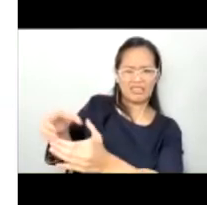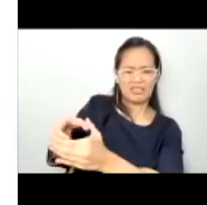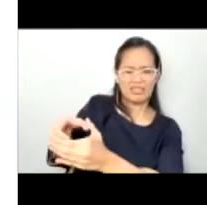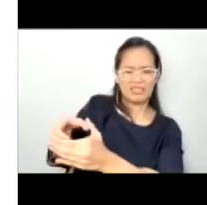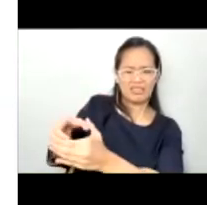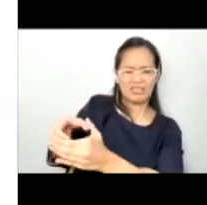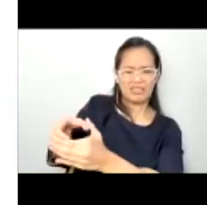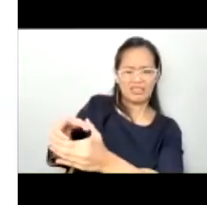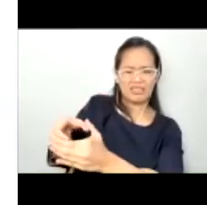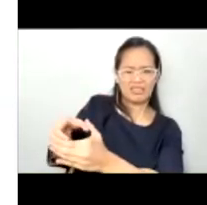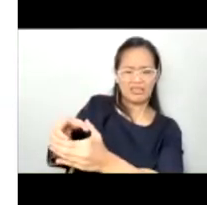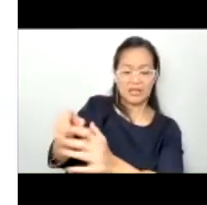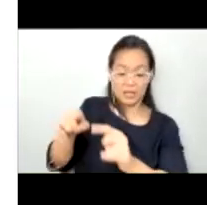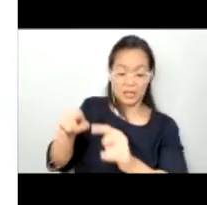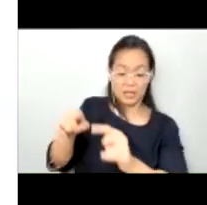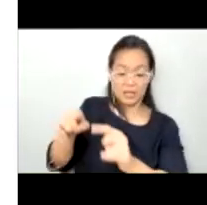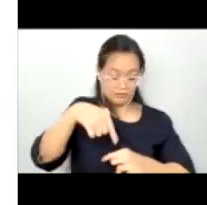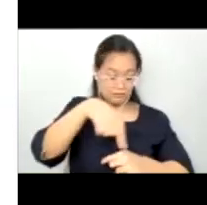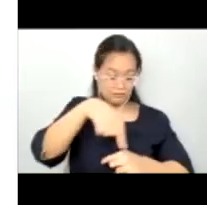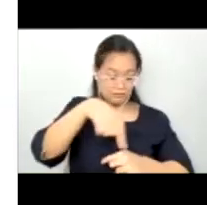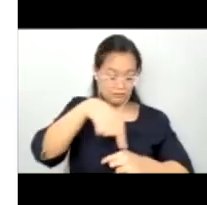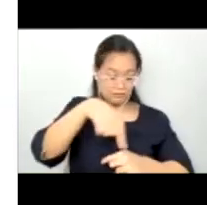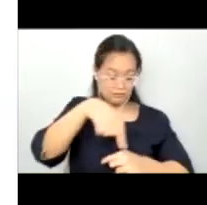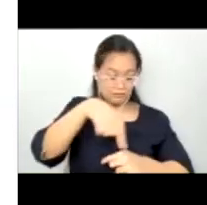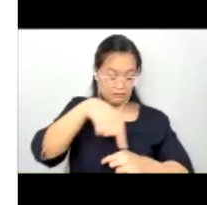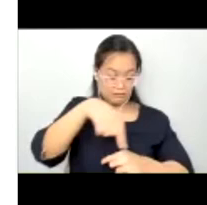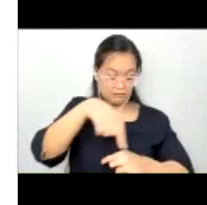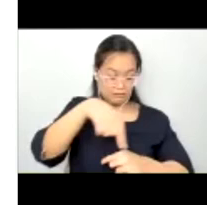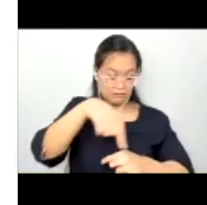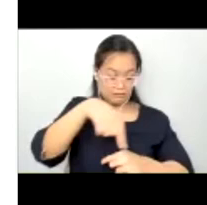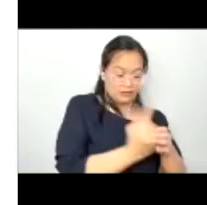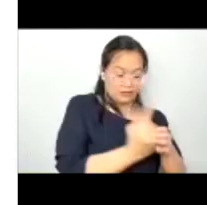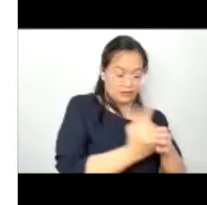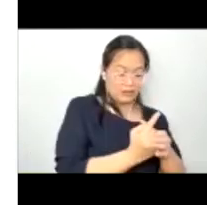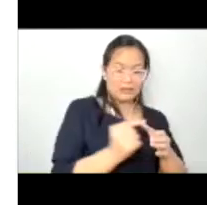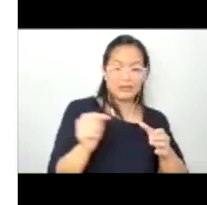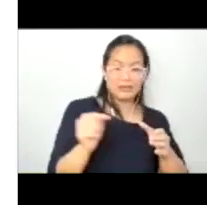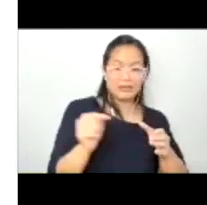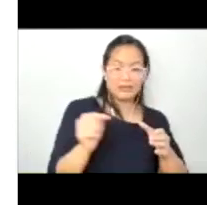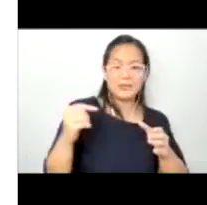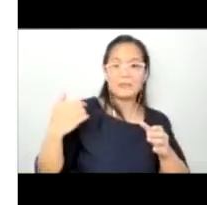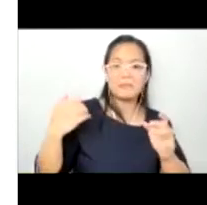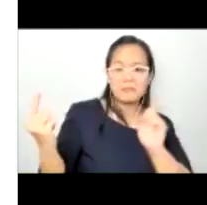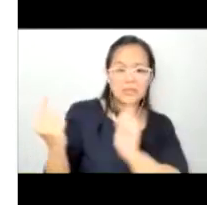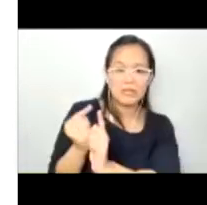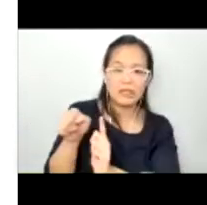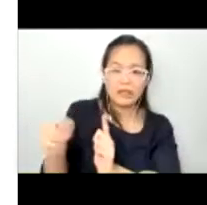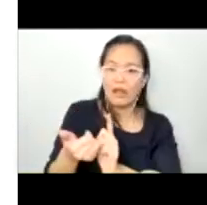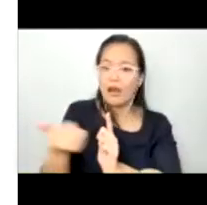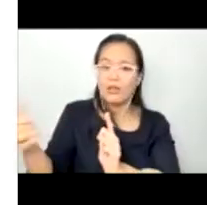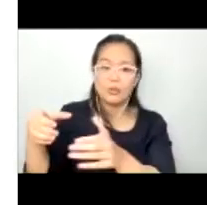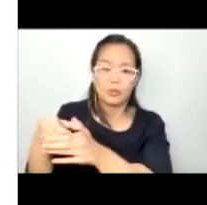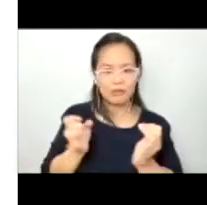they don't have or they've not encountered people who represented the other side. And yet, they felt so